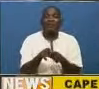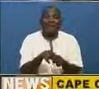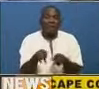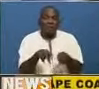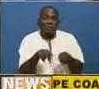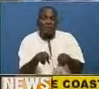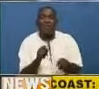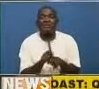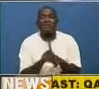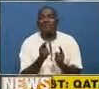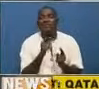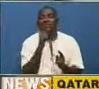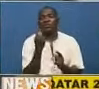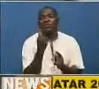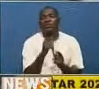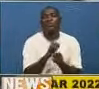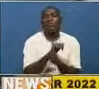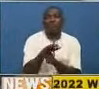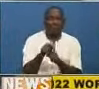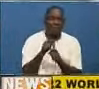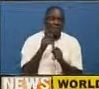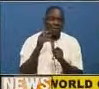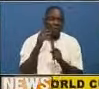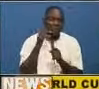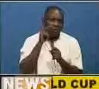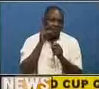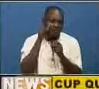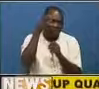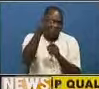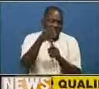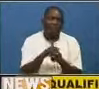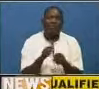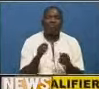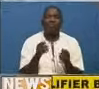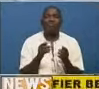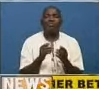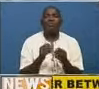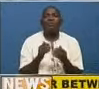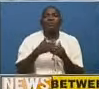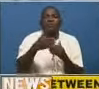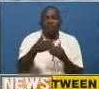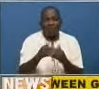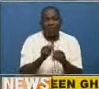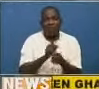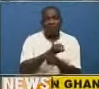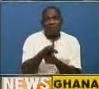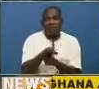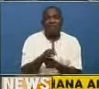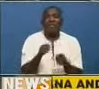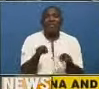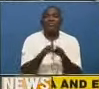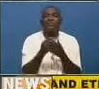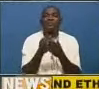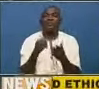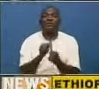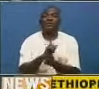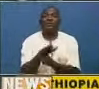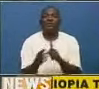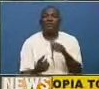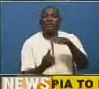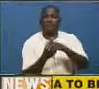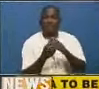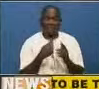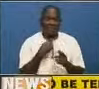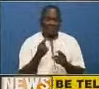performance to COVID-19. We have to look beyond COVID-19 to look at what we started doing prior to COVID-19. I must say